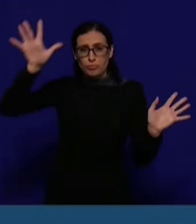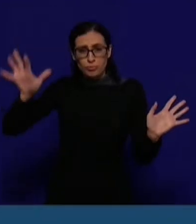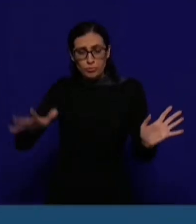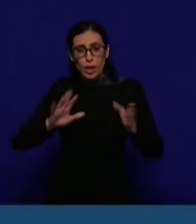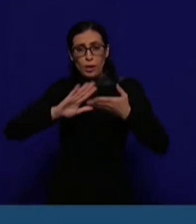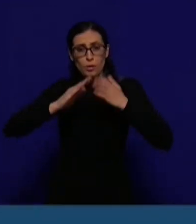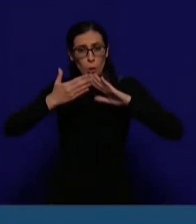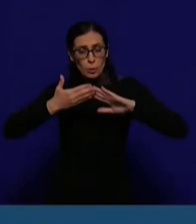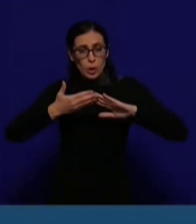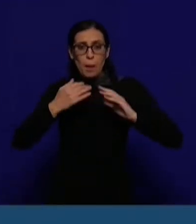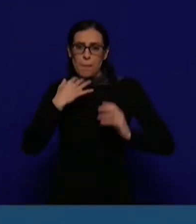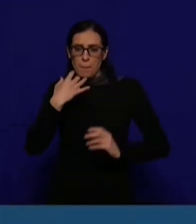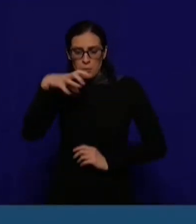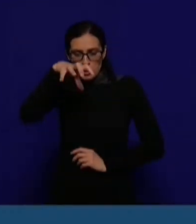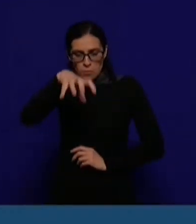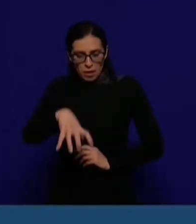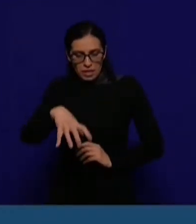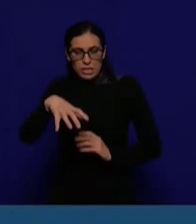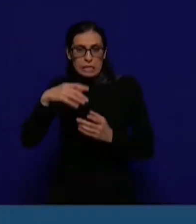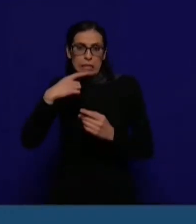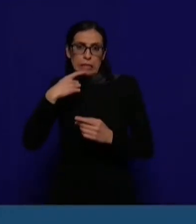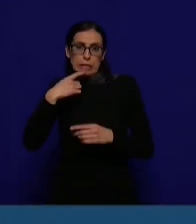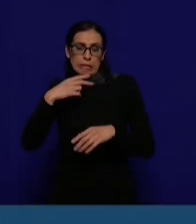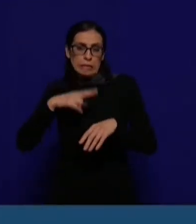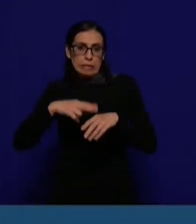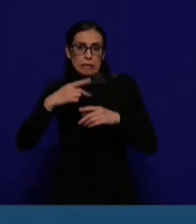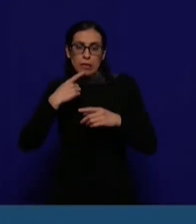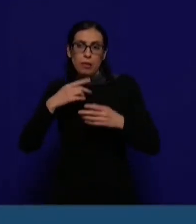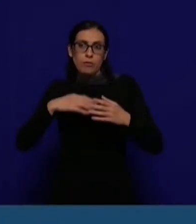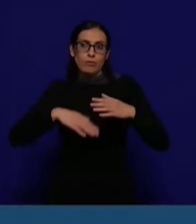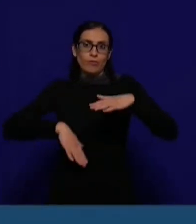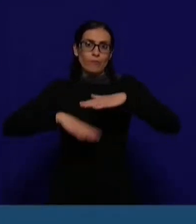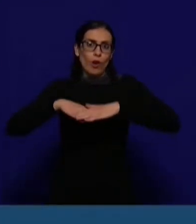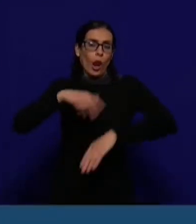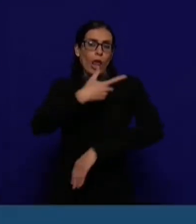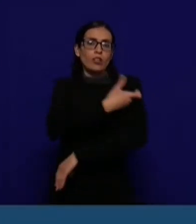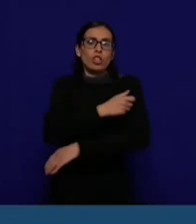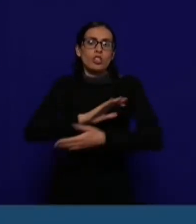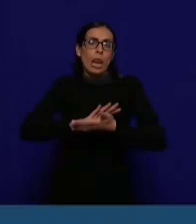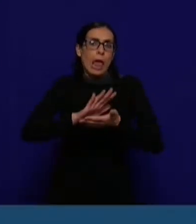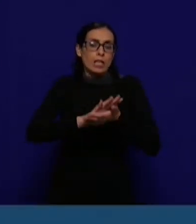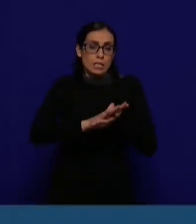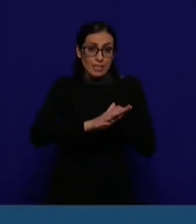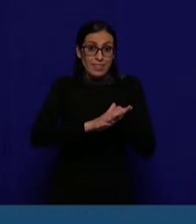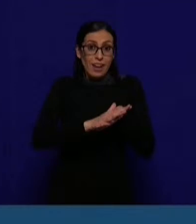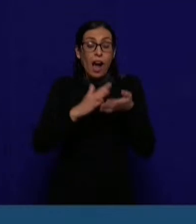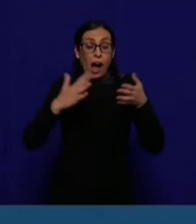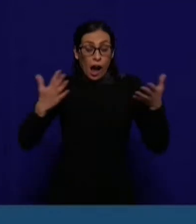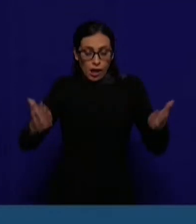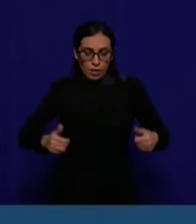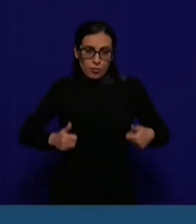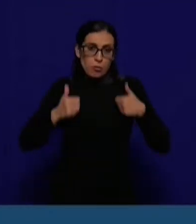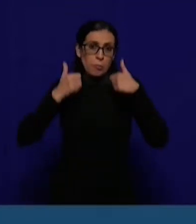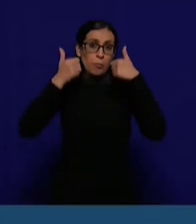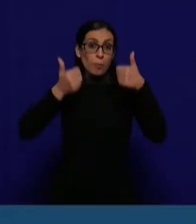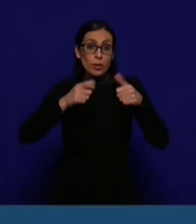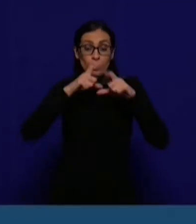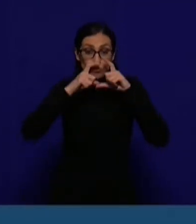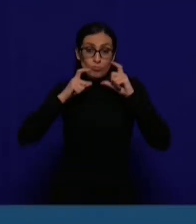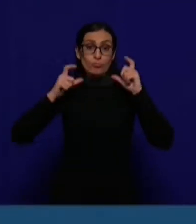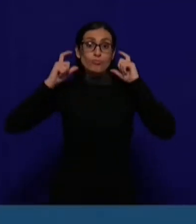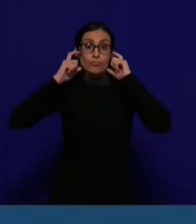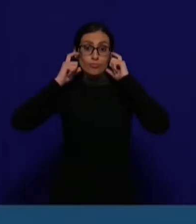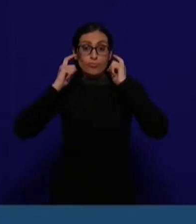m'għandekx pajjiżi li waslu biex ukoll ikollhom il-herd immunity għalissa huwa importanti li aħna nibqgħu nilbsu l-maskri nibqgħu nagħmlu